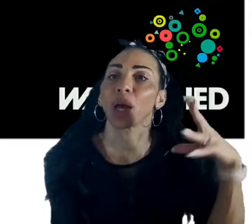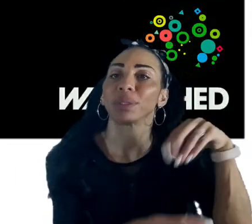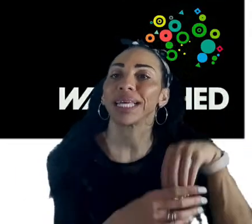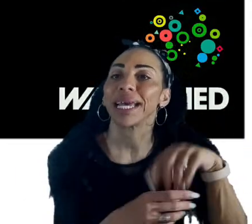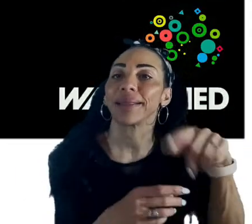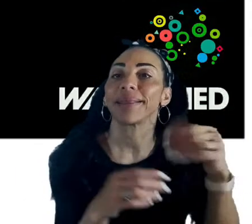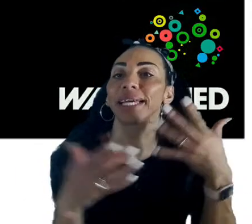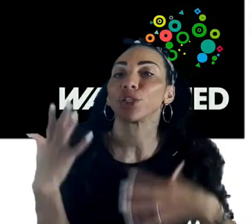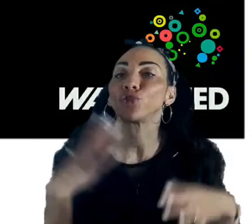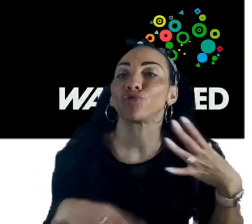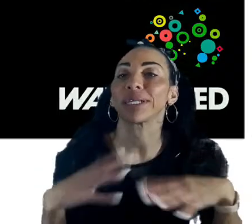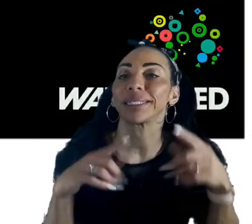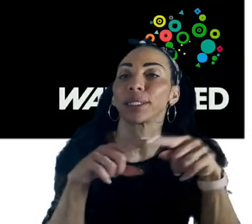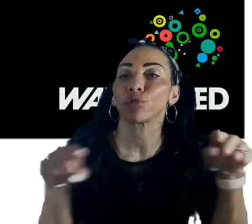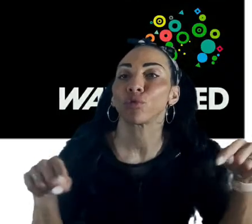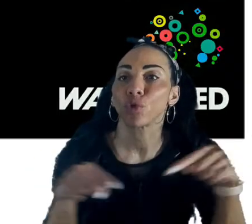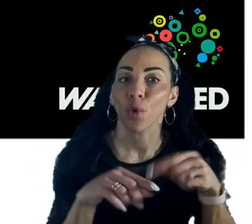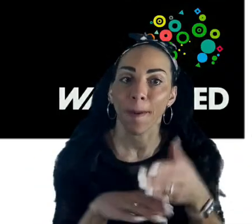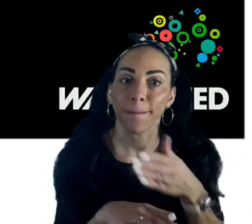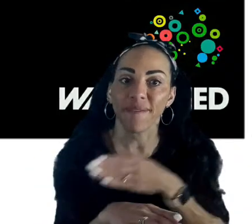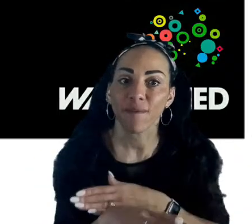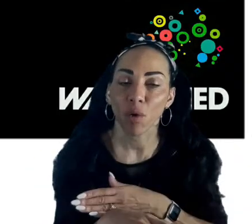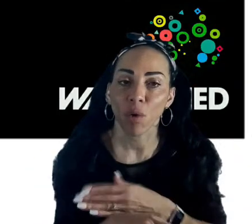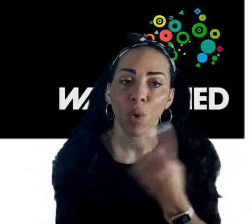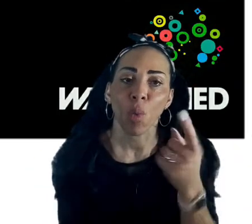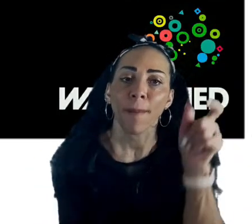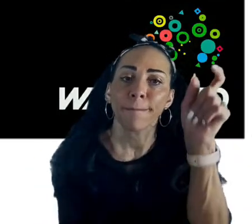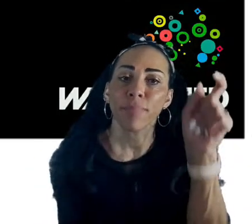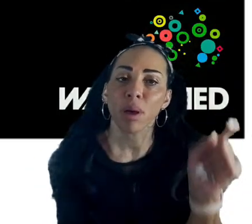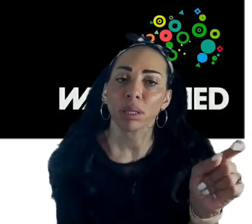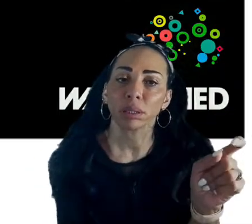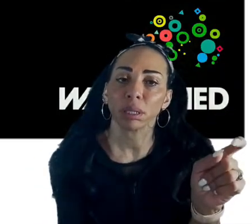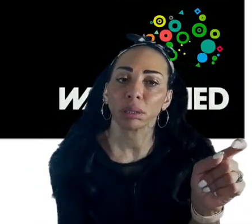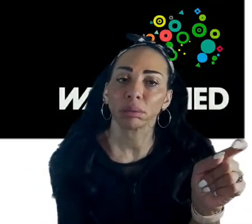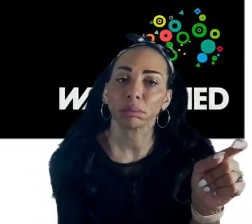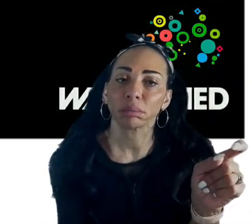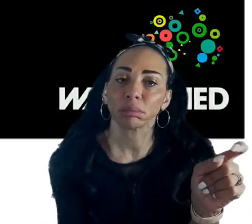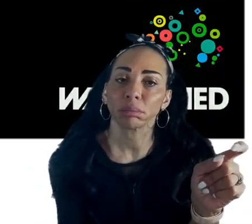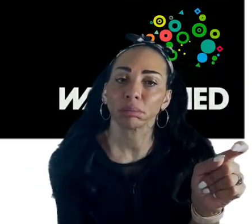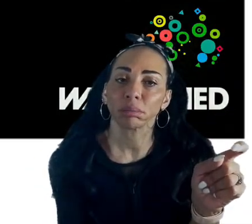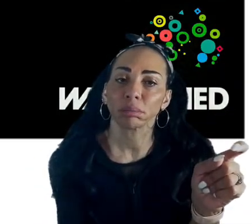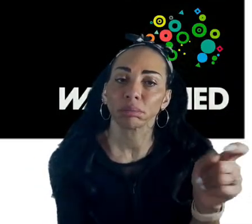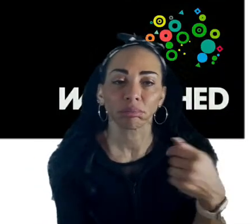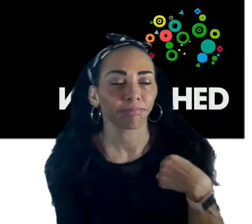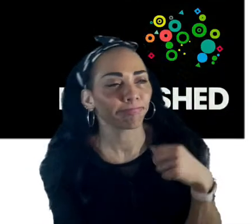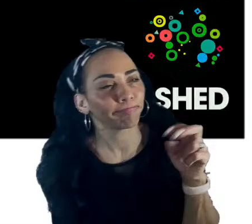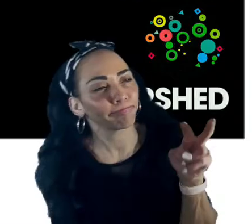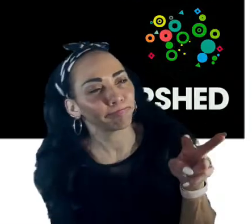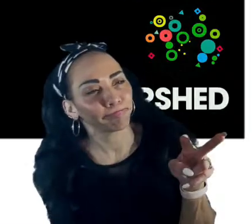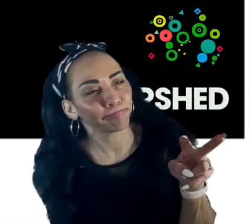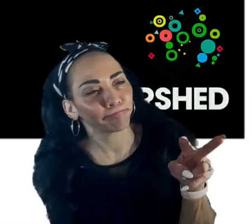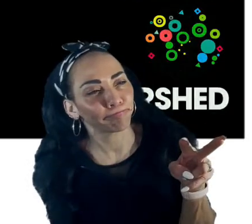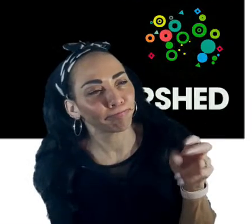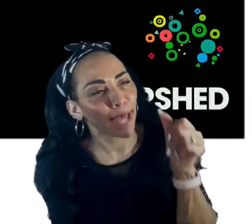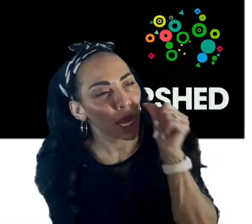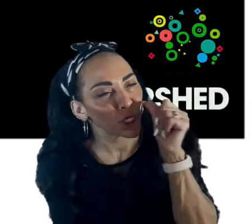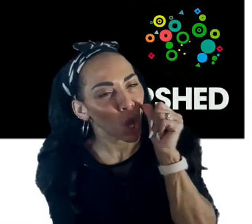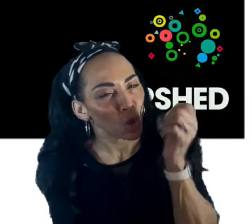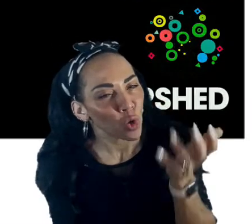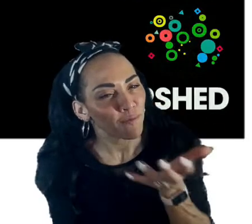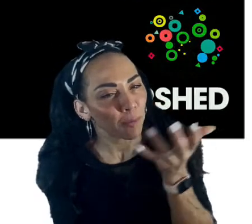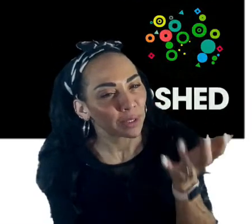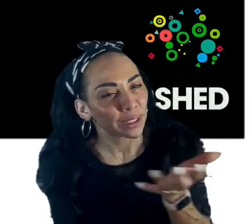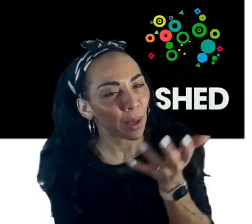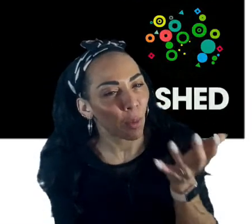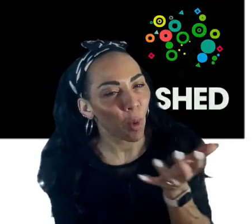before, and there was a person in the room, and I was like, I'm sure I know you from somewhere. We must have worked together. You just look so